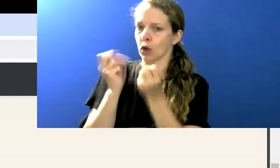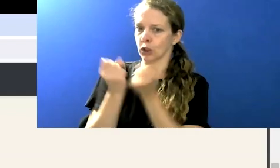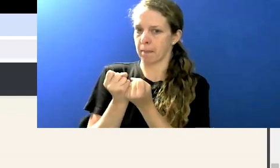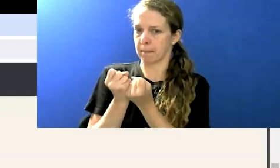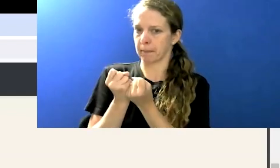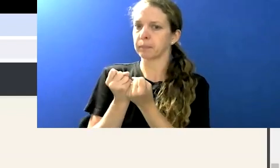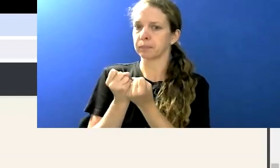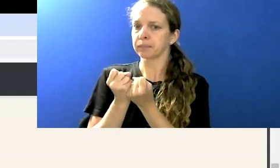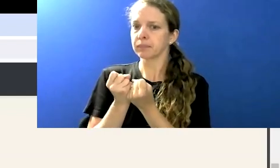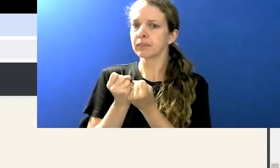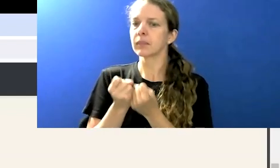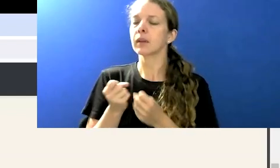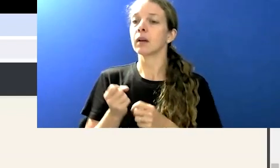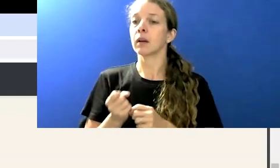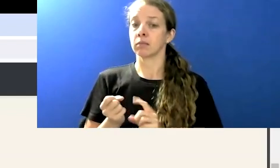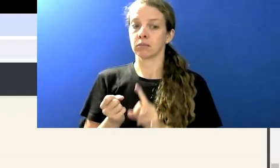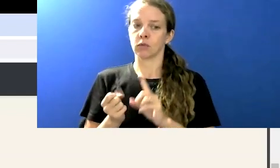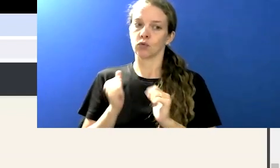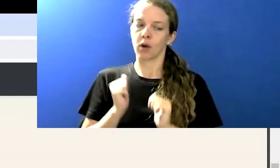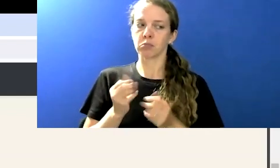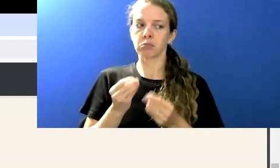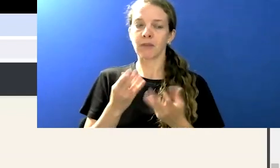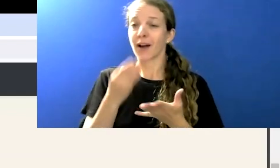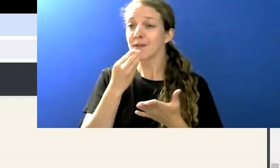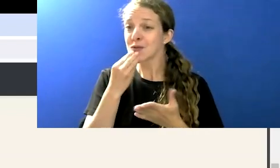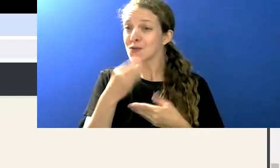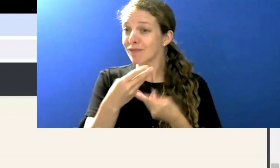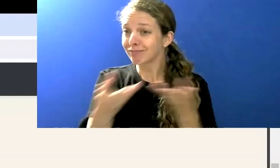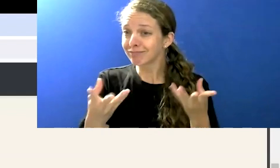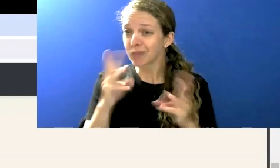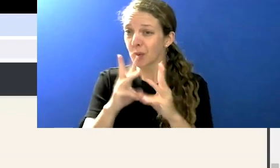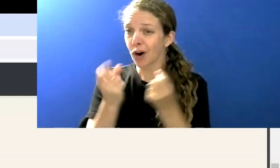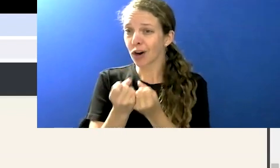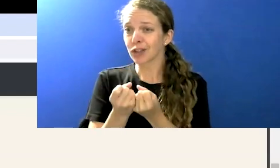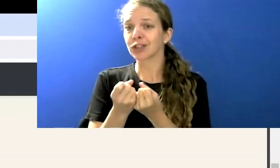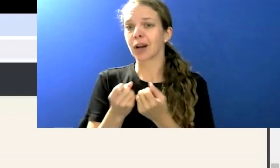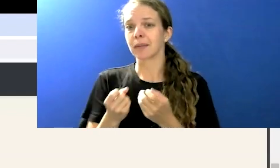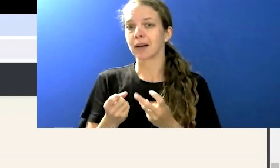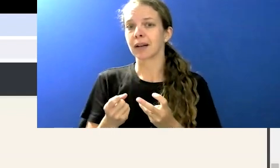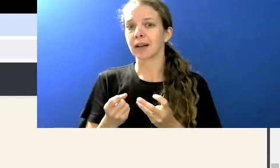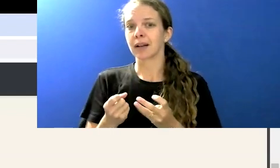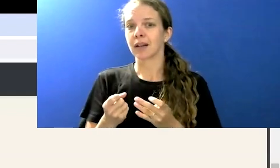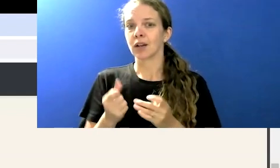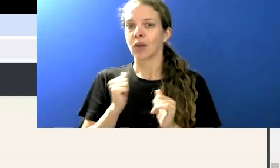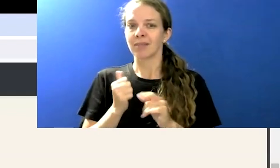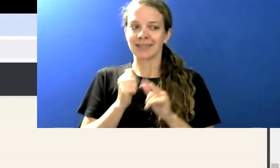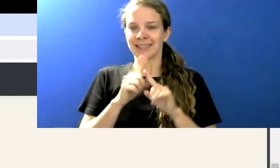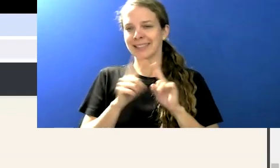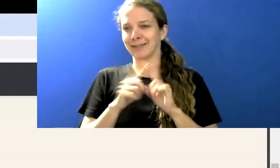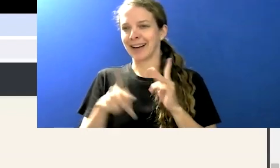workshops. We do try to provide food for our students. I'm tired of meionettes, but we're trying to work on that to get different